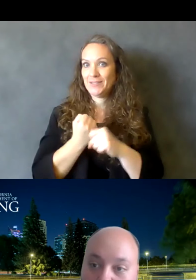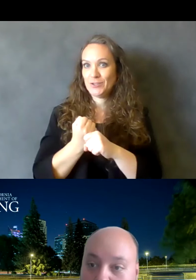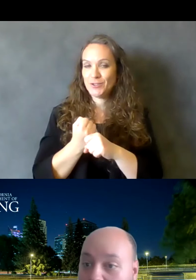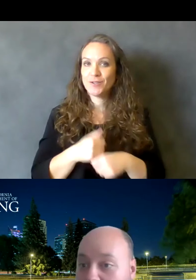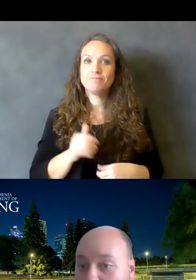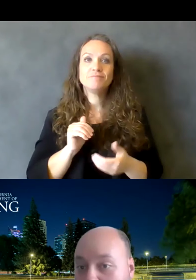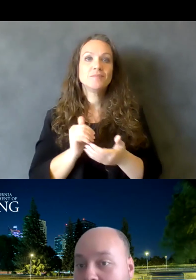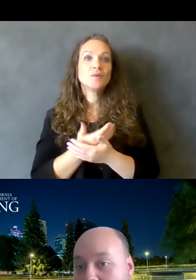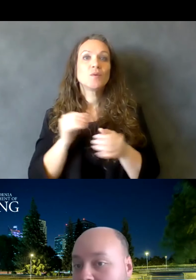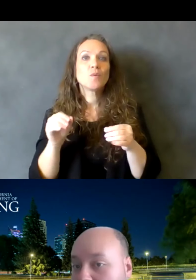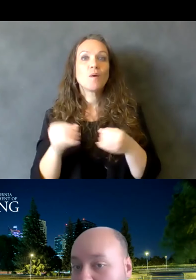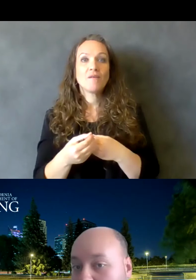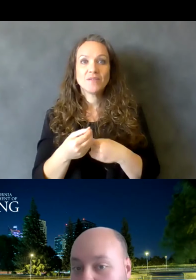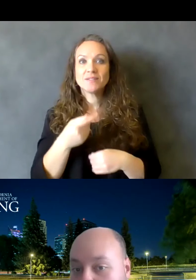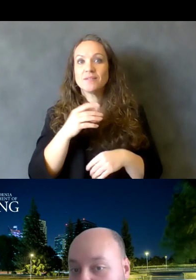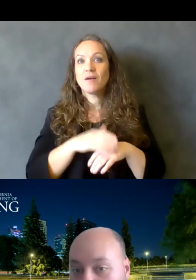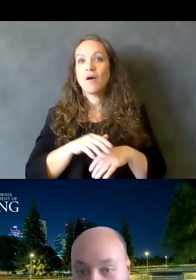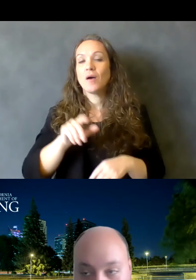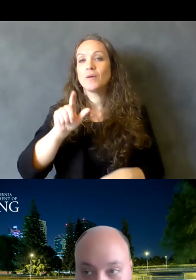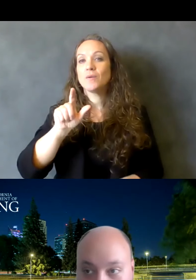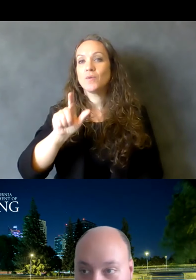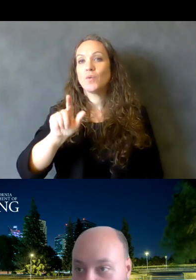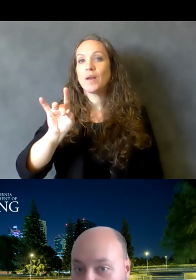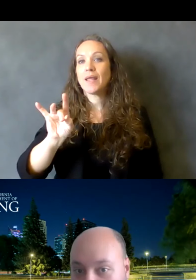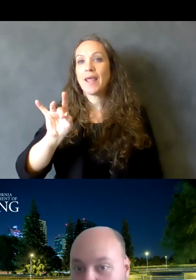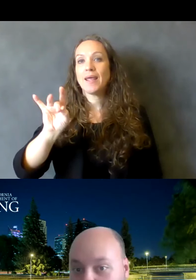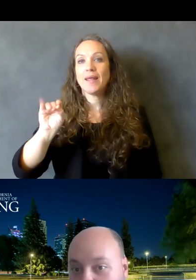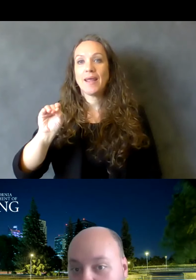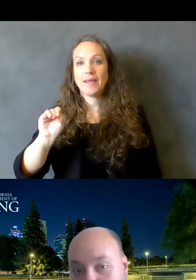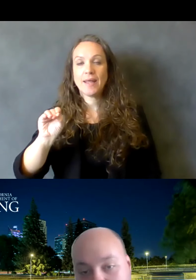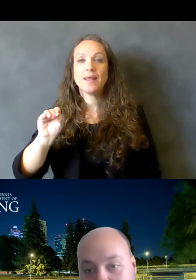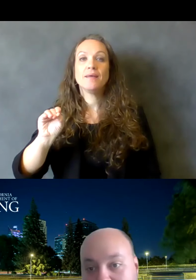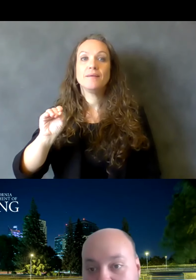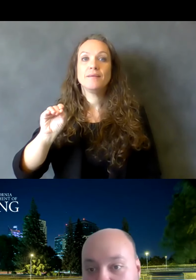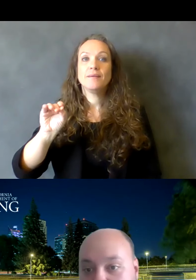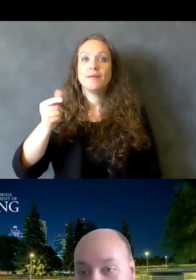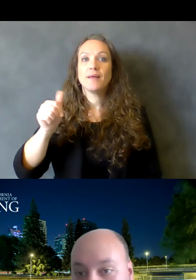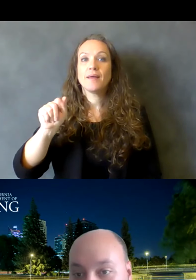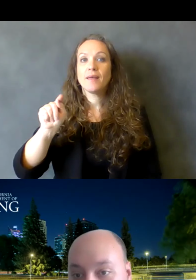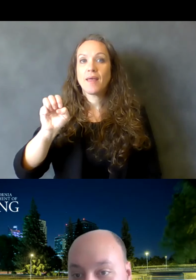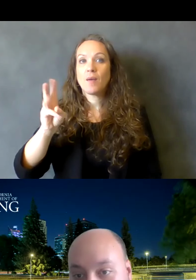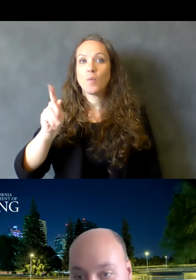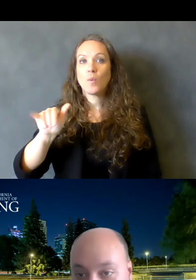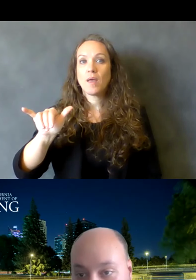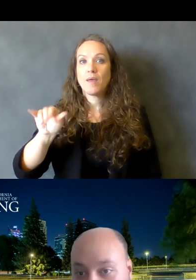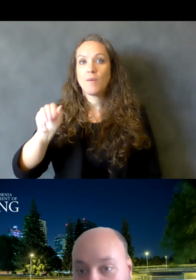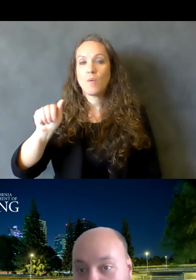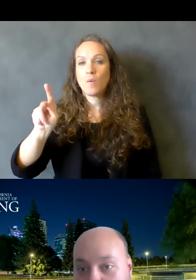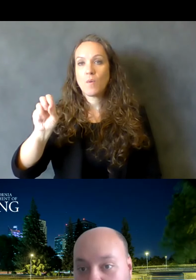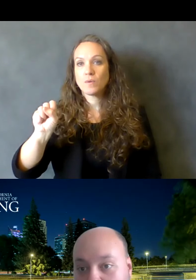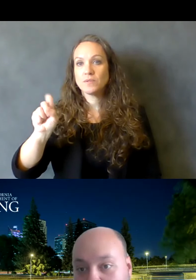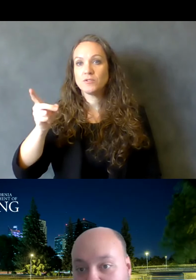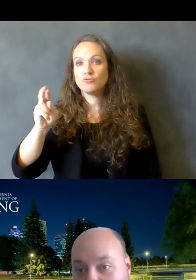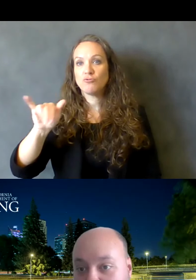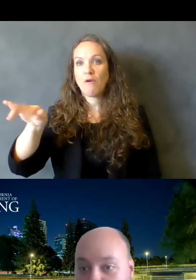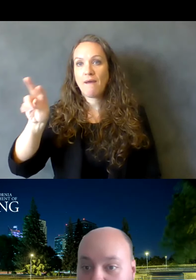office will be located at 2880 Gateway Oaks Drive, and as you can see, there's a picture of the exterior of the new facility. Our new facility